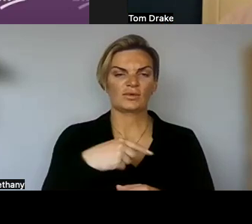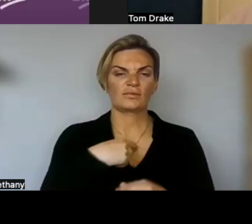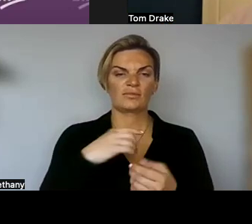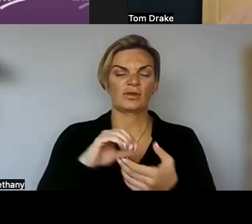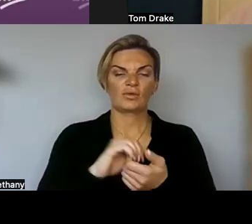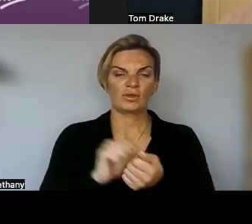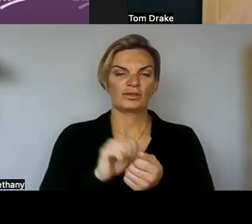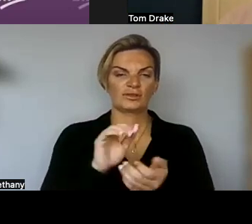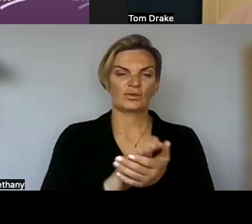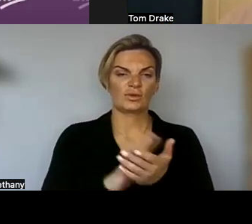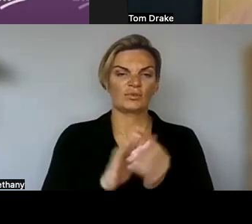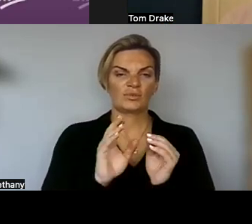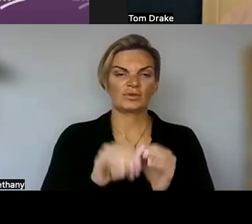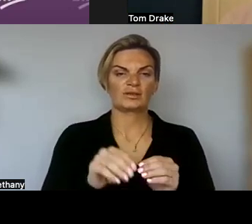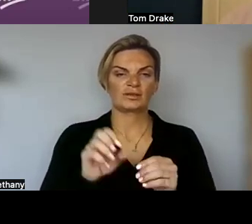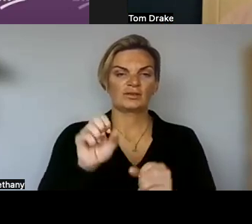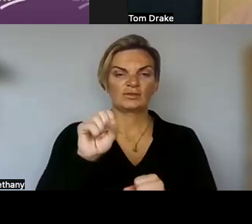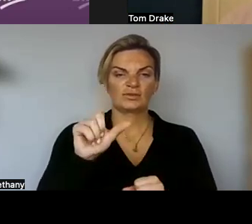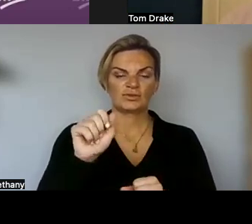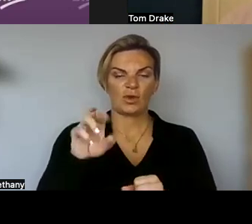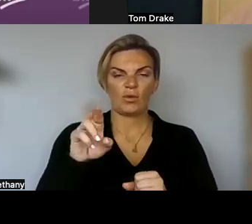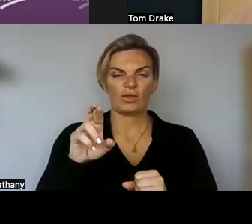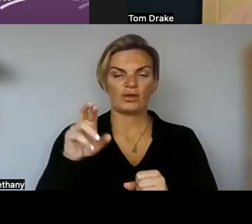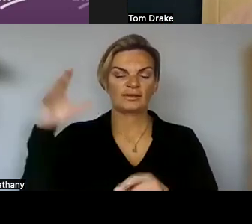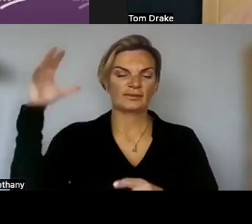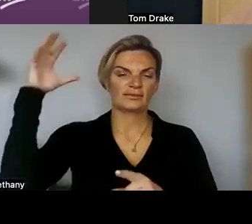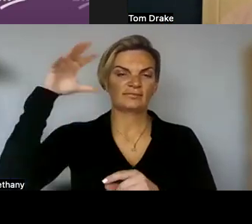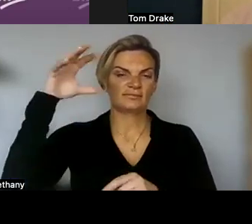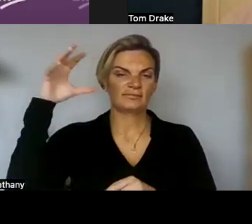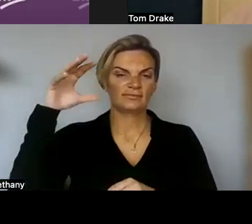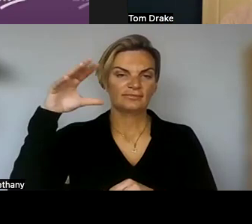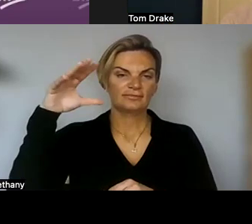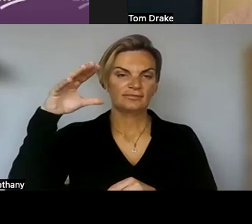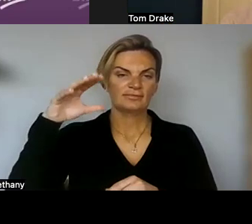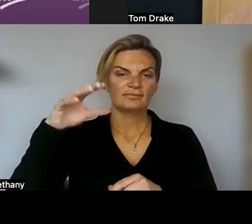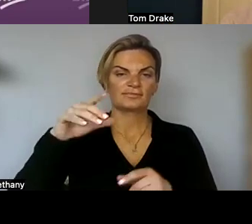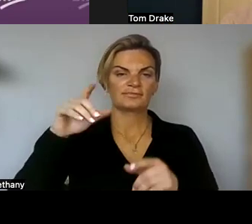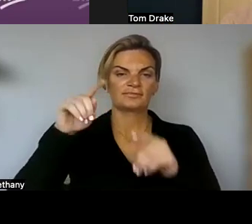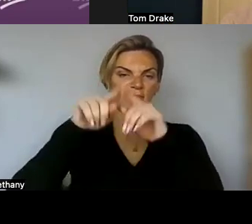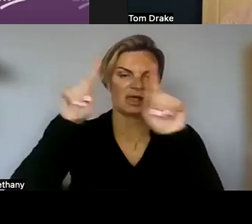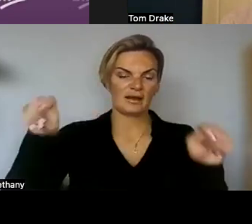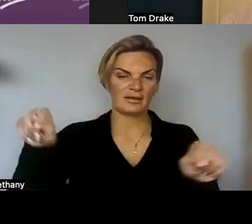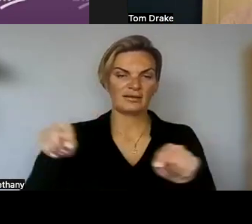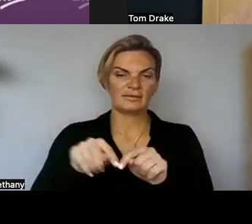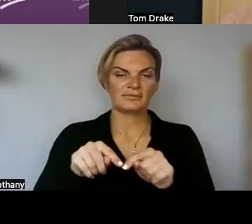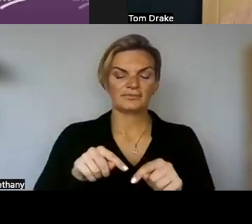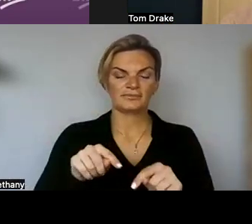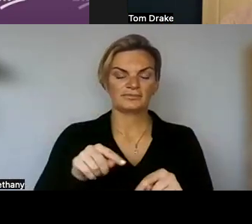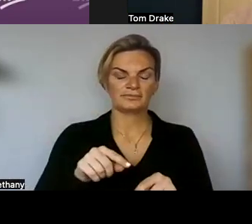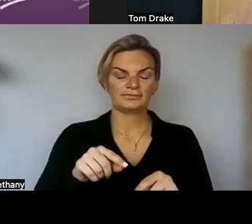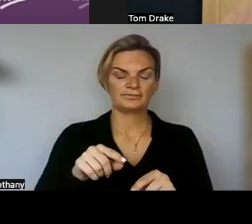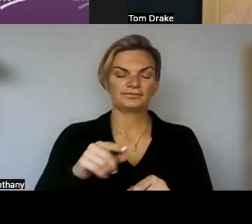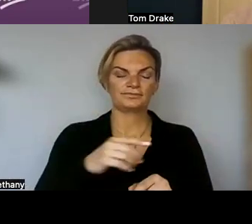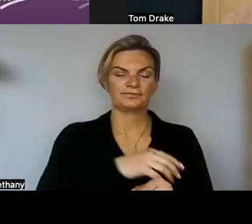school on putting solar panels up on the roof of the school. We have the mayor